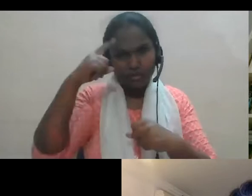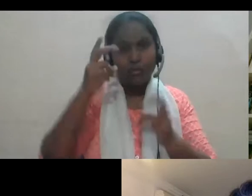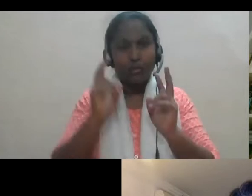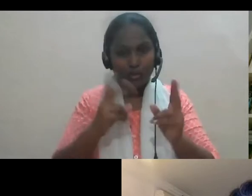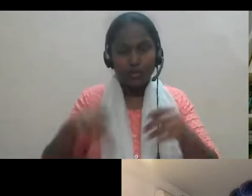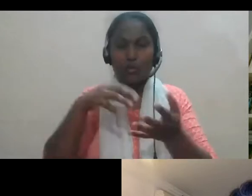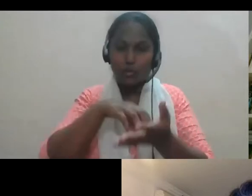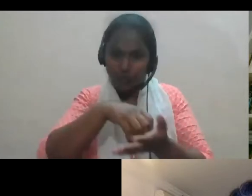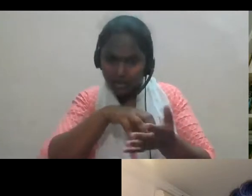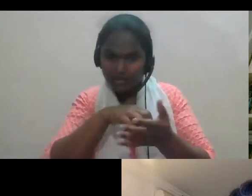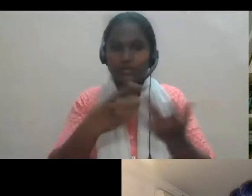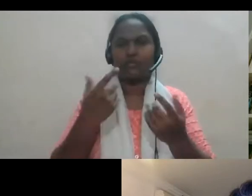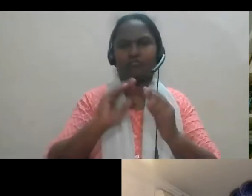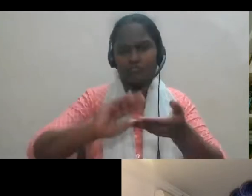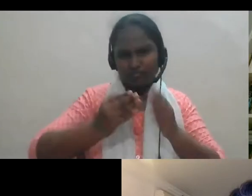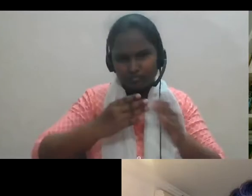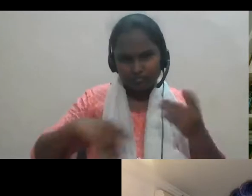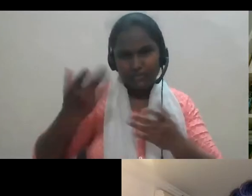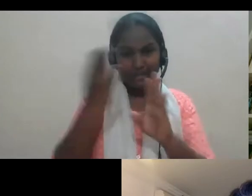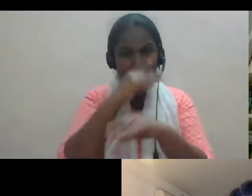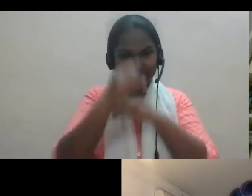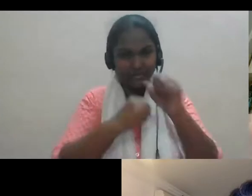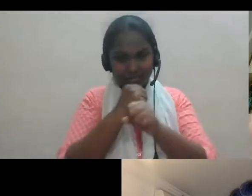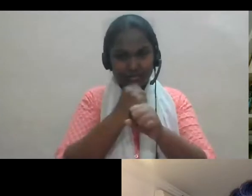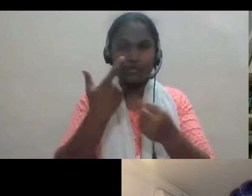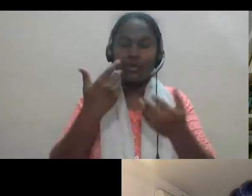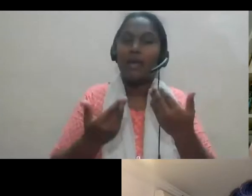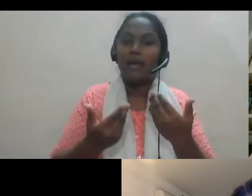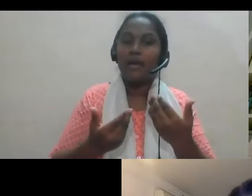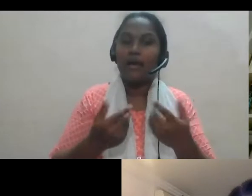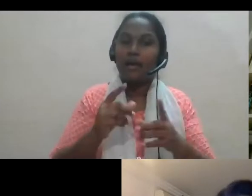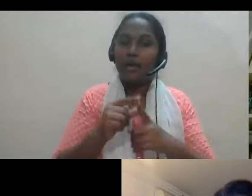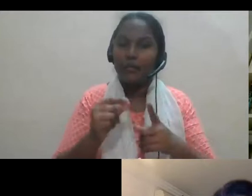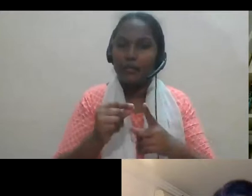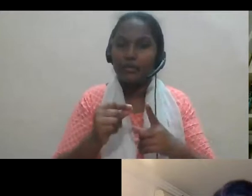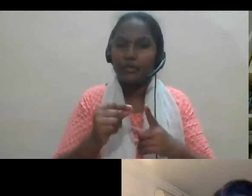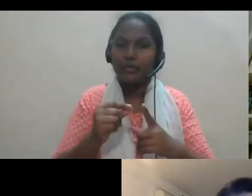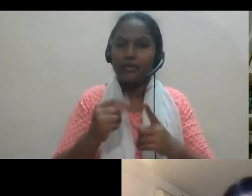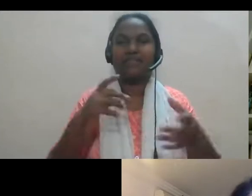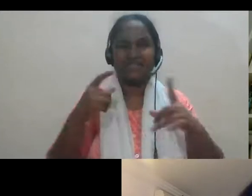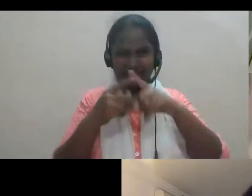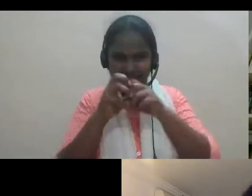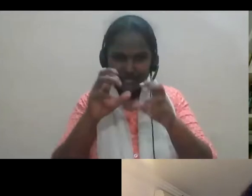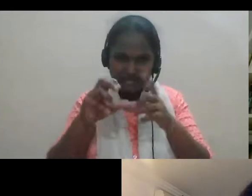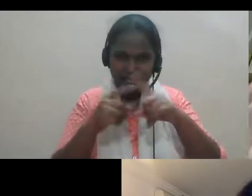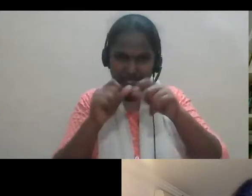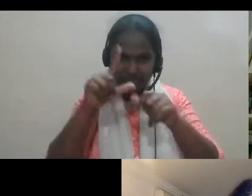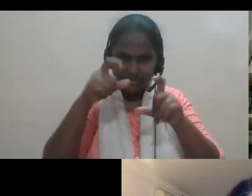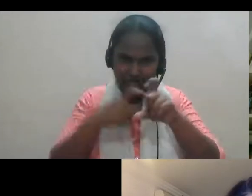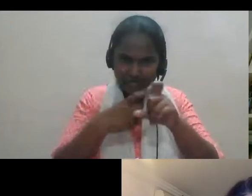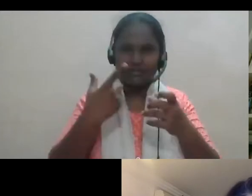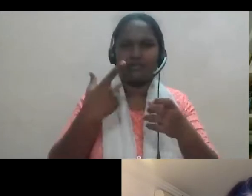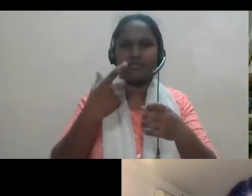weakness in communication last year that we were able to tackle and accomplish,